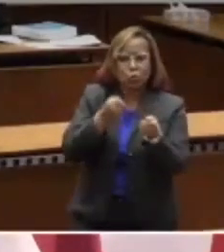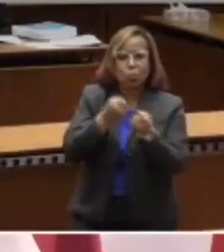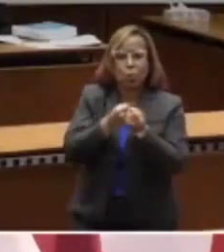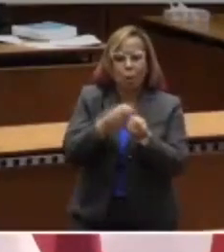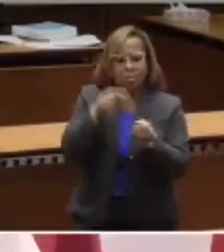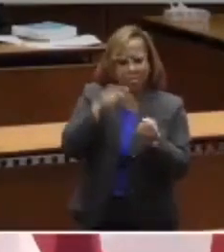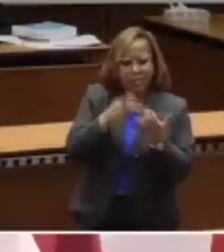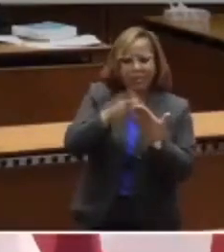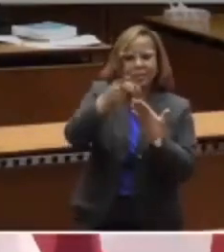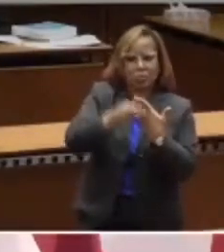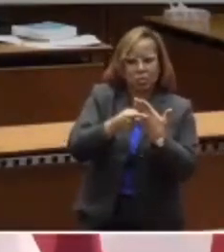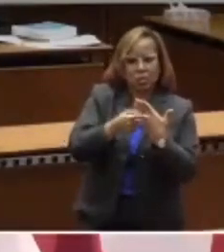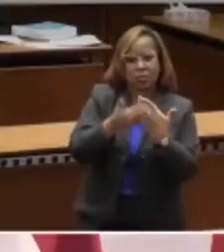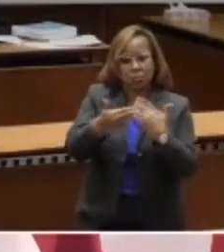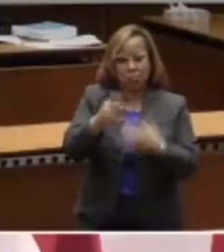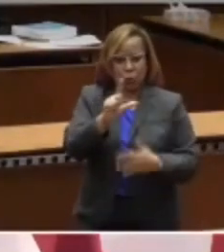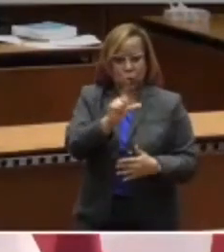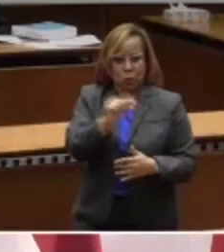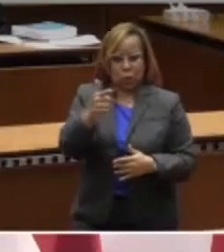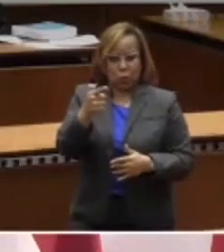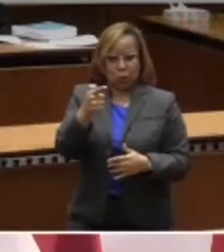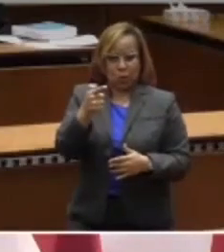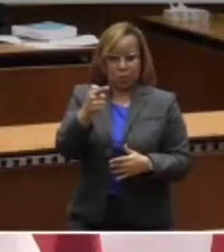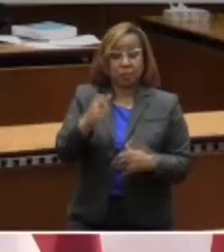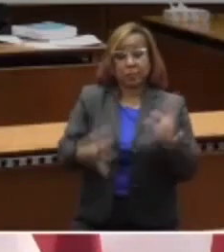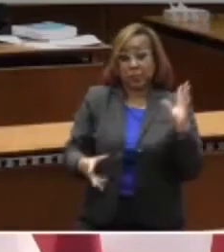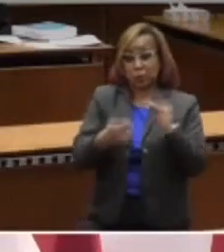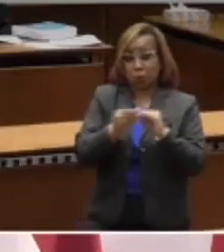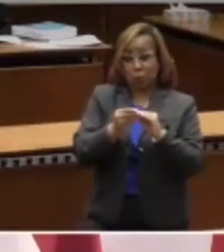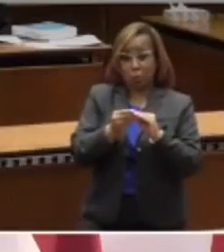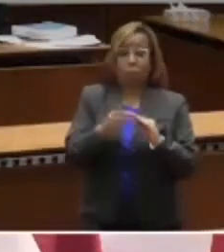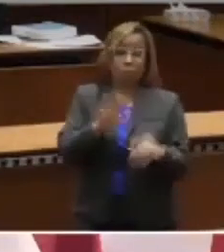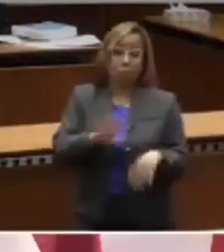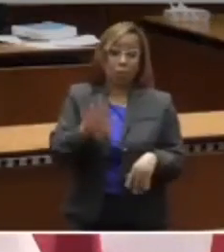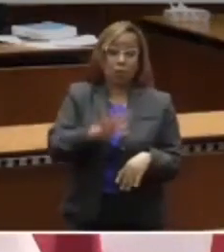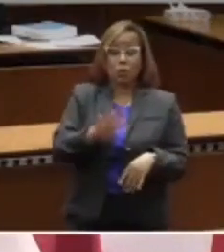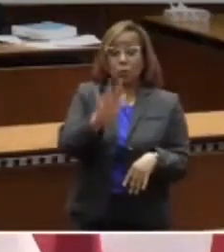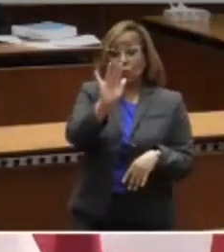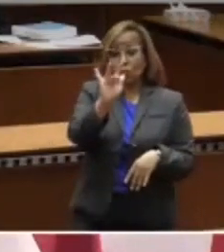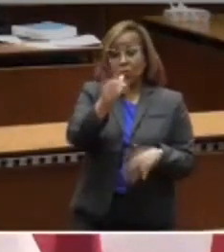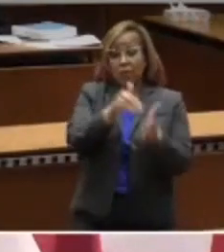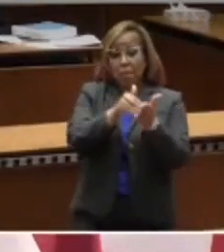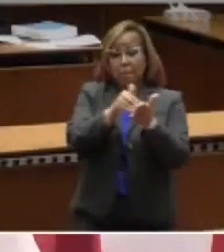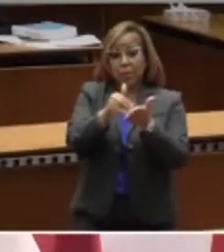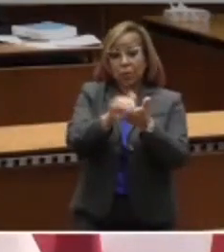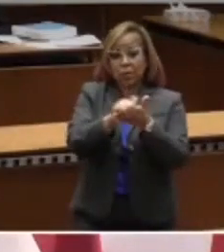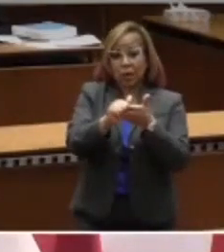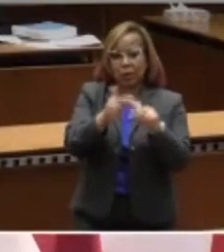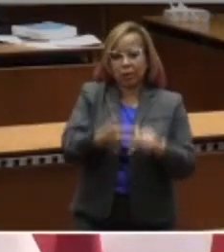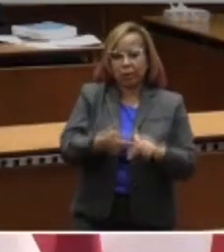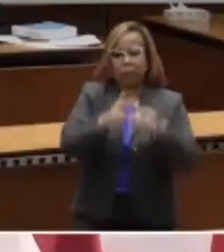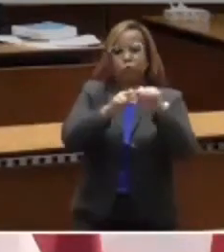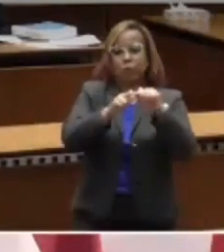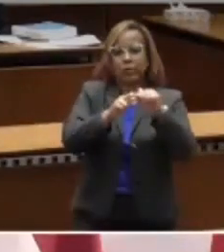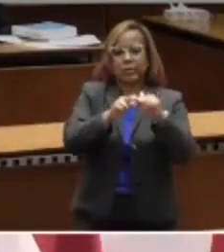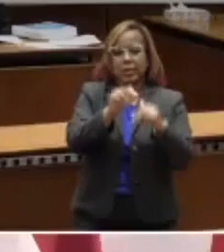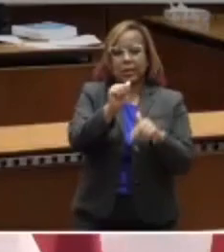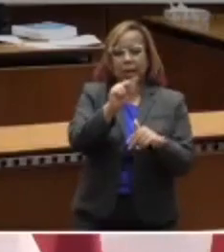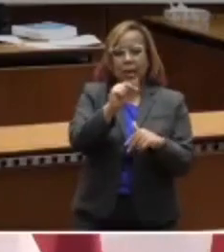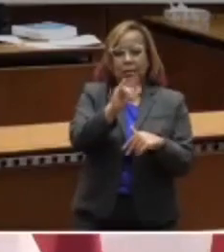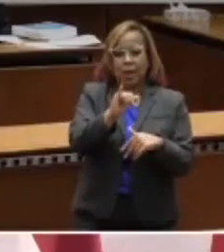these initiatives in 2021. In total, there is a $25 million increase in anti-violence